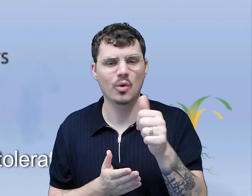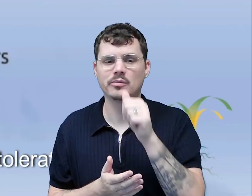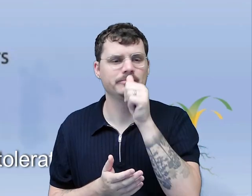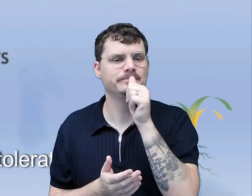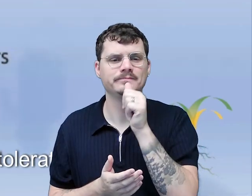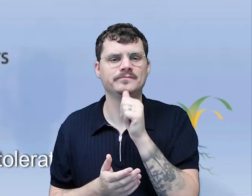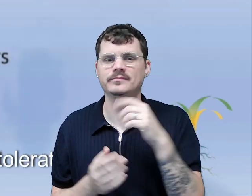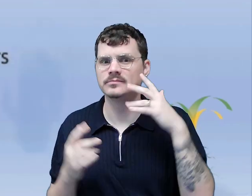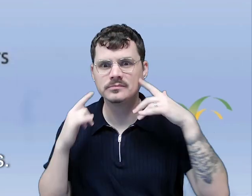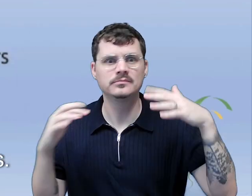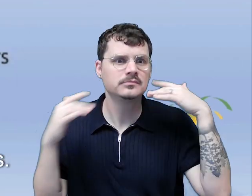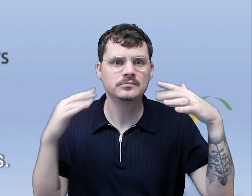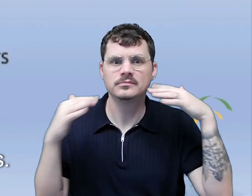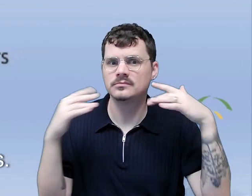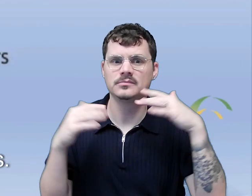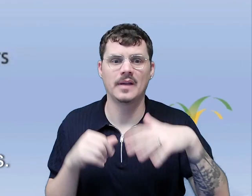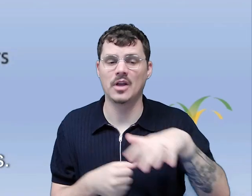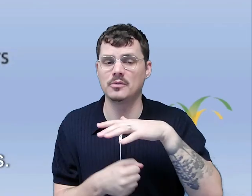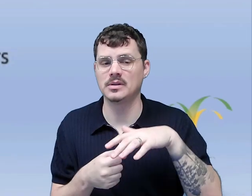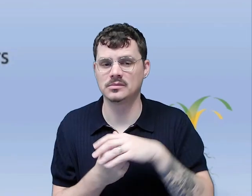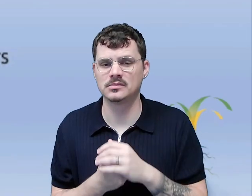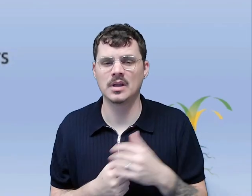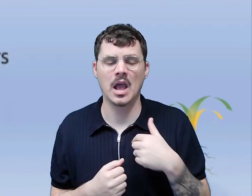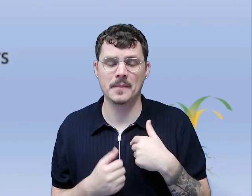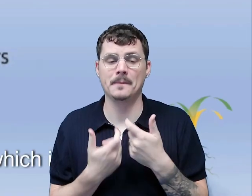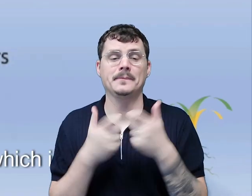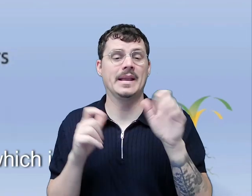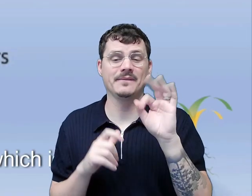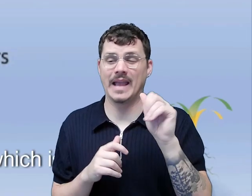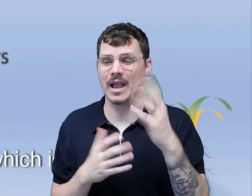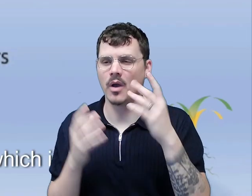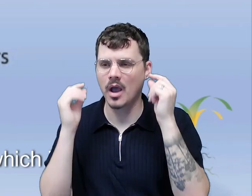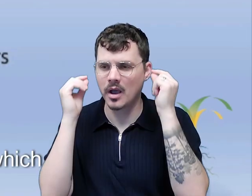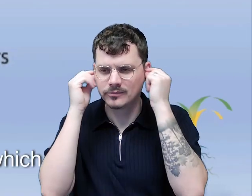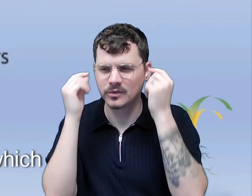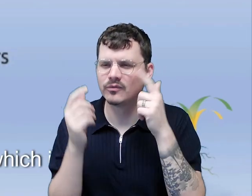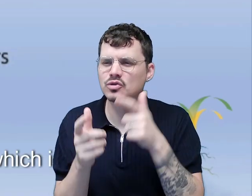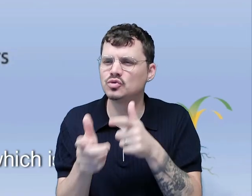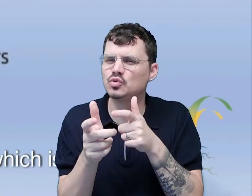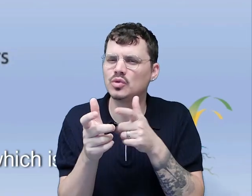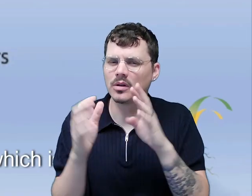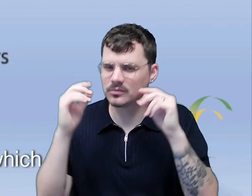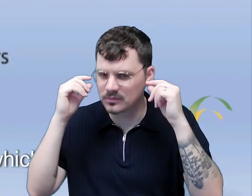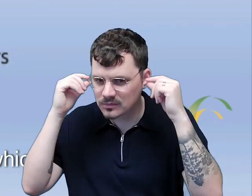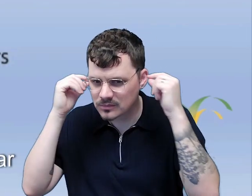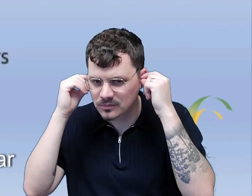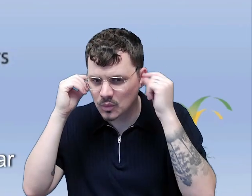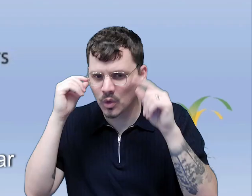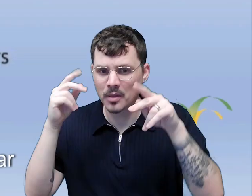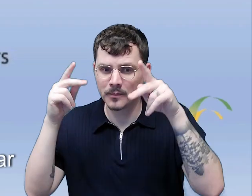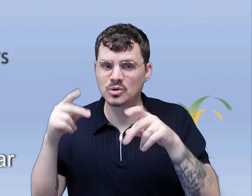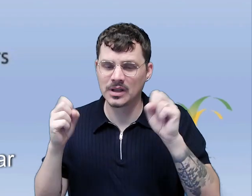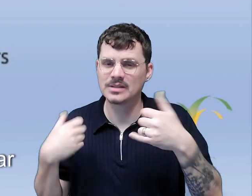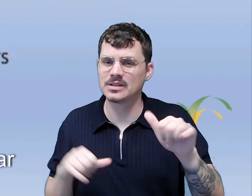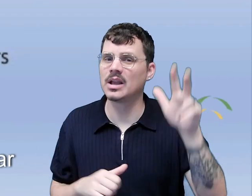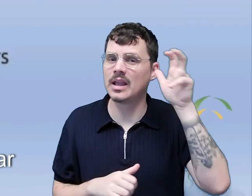often do not tolerate abrasive, noisy environments. I am a big fan of shooter's plugs, which is where the